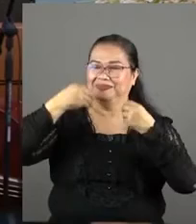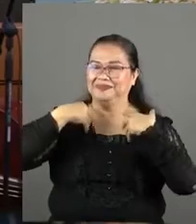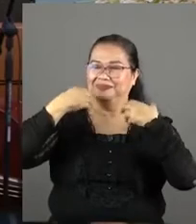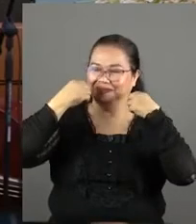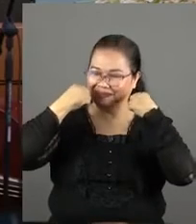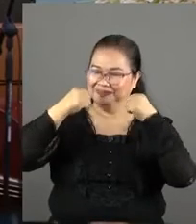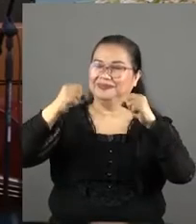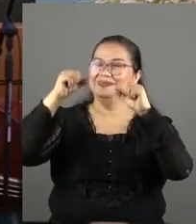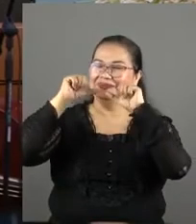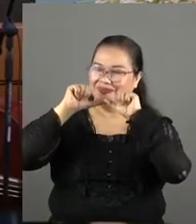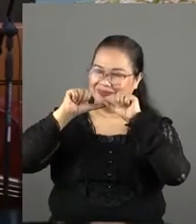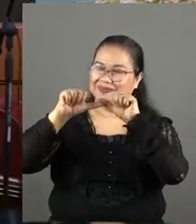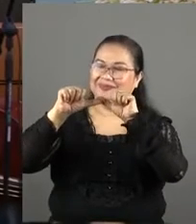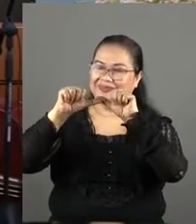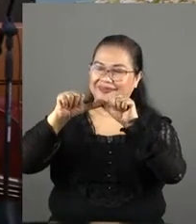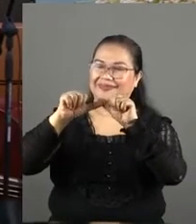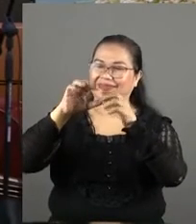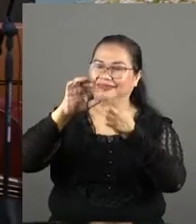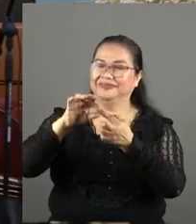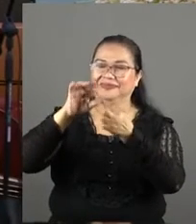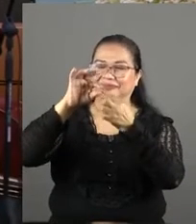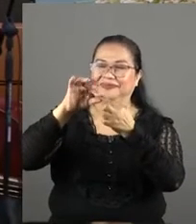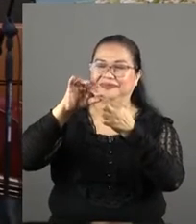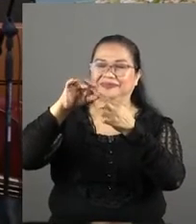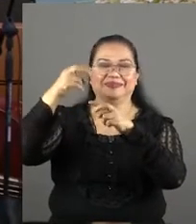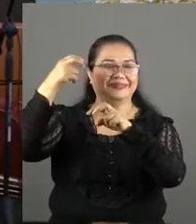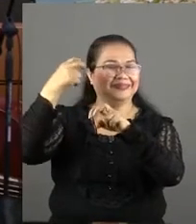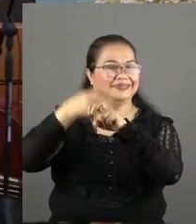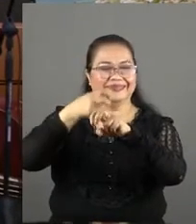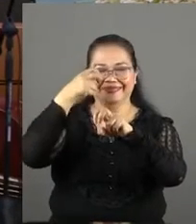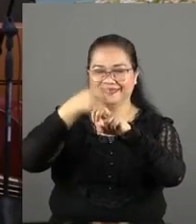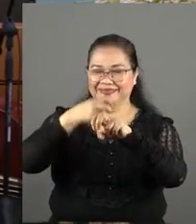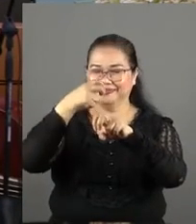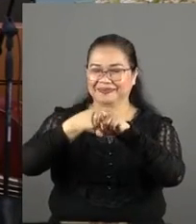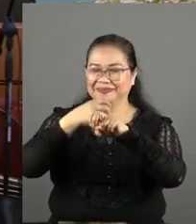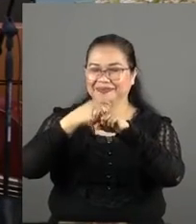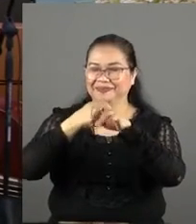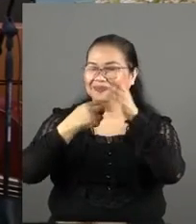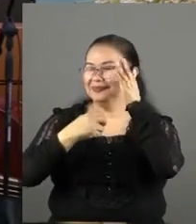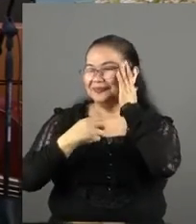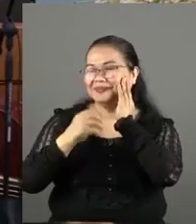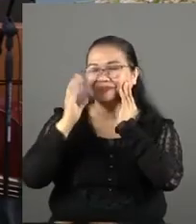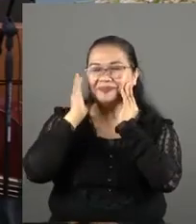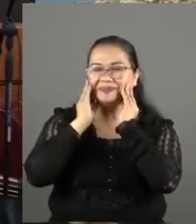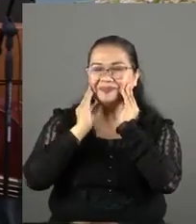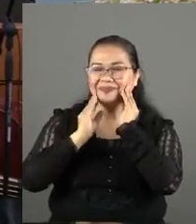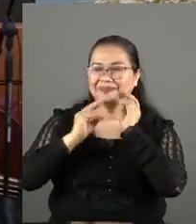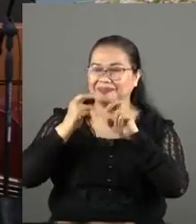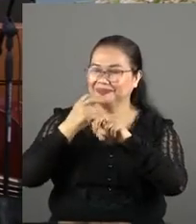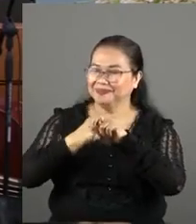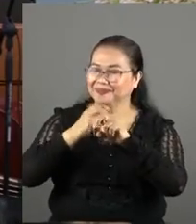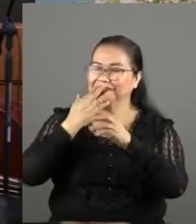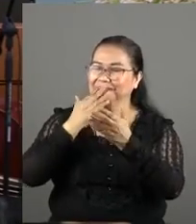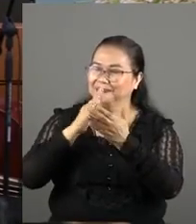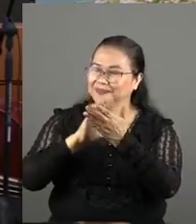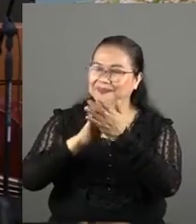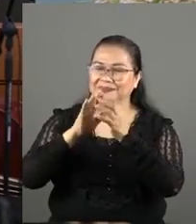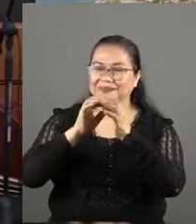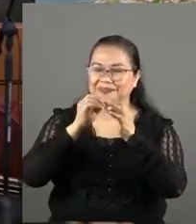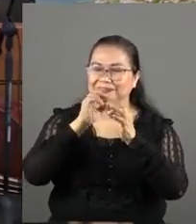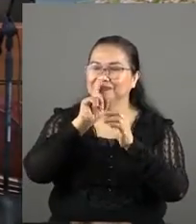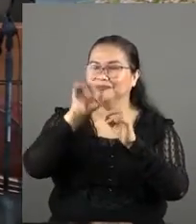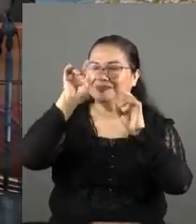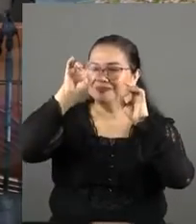go on, especially during the difficult times. But when times are not that hard or difficult, may that